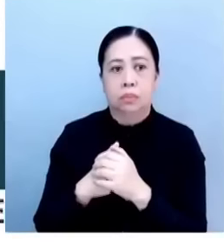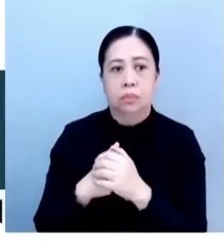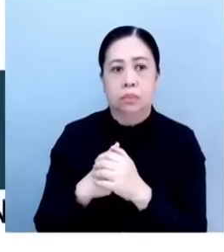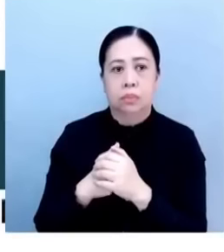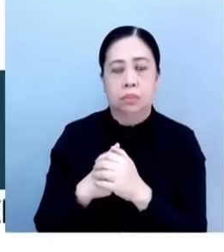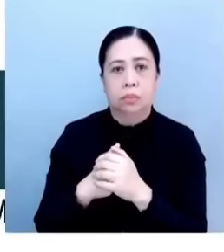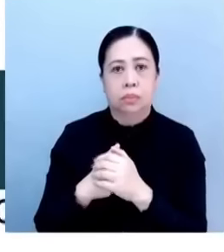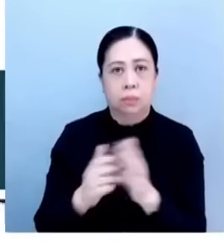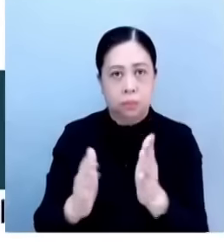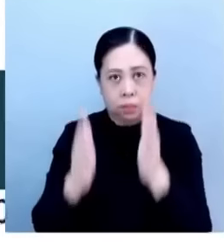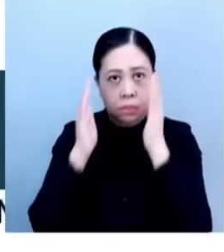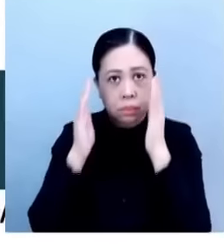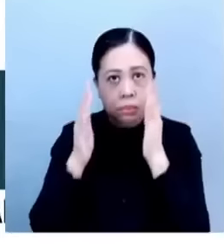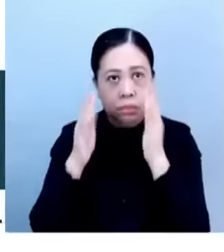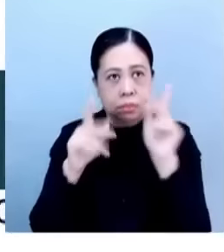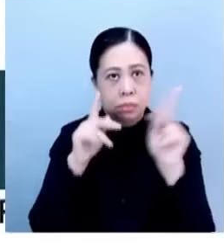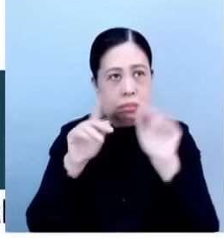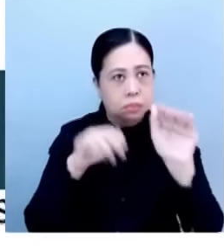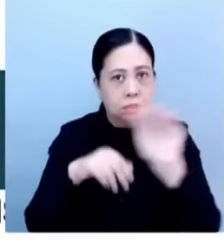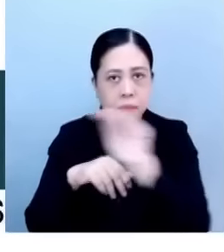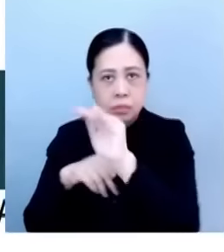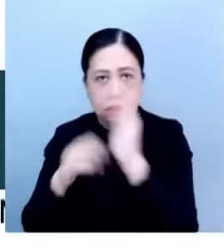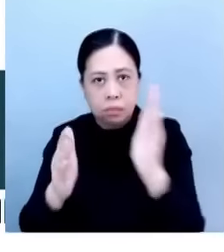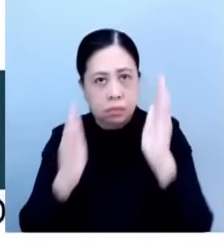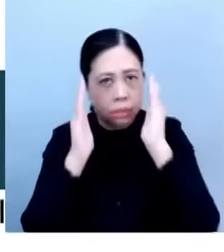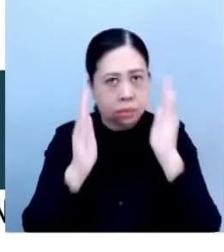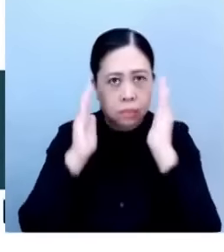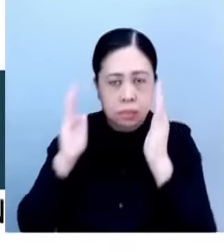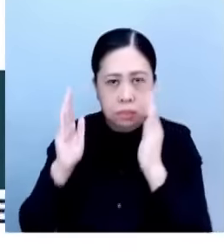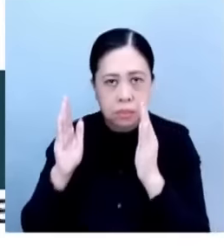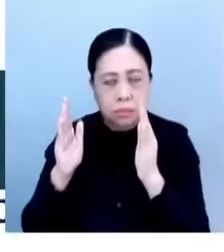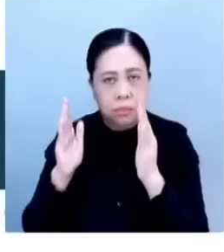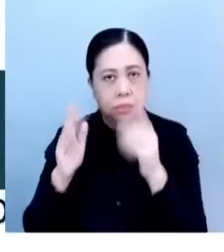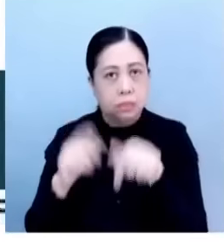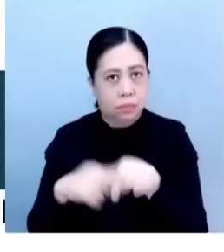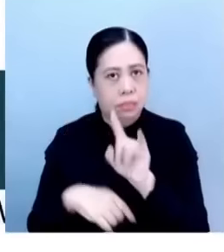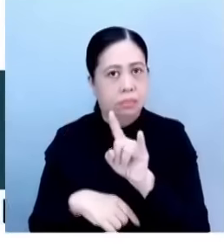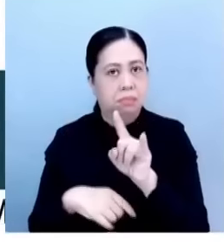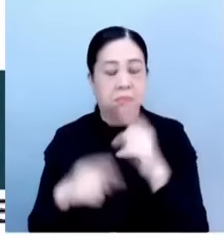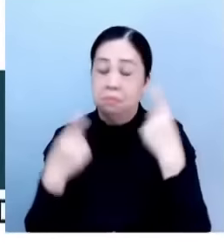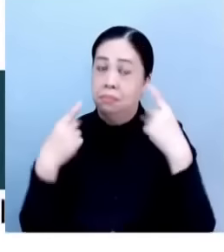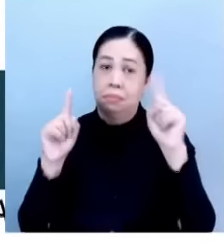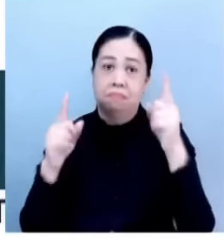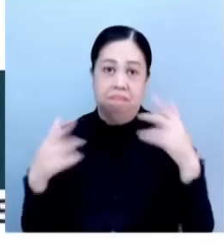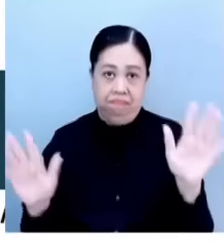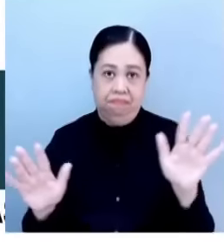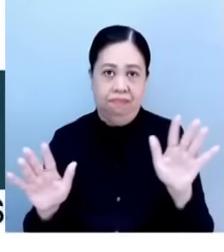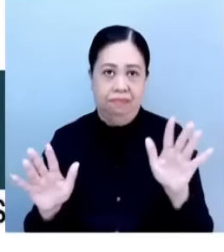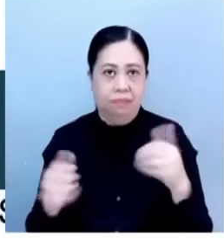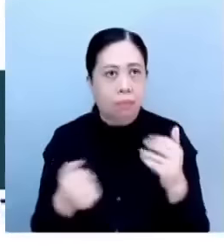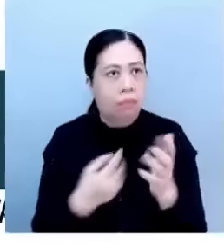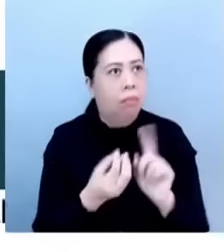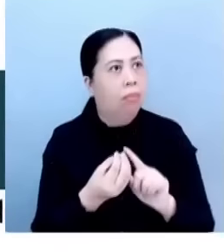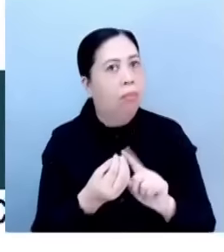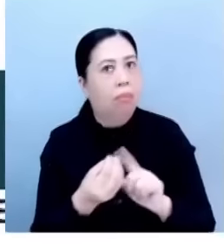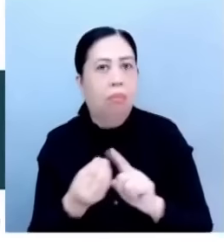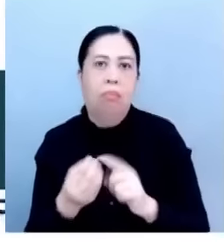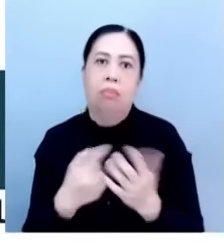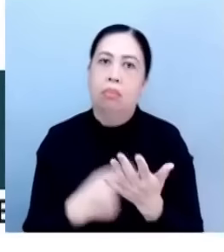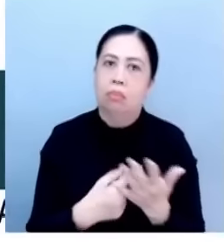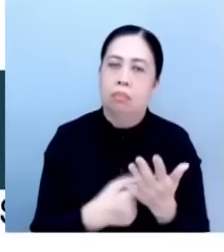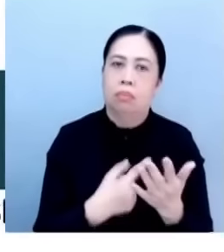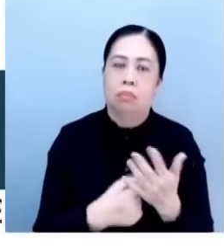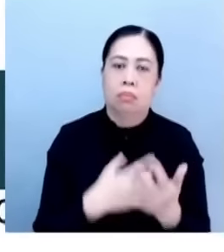gain attention from the public, that ad achieved that already. Napapag-usapan.